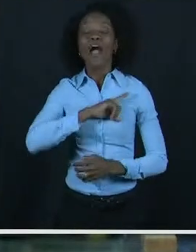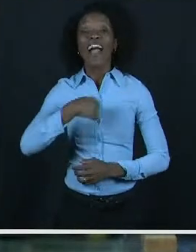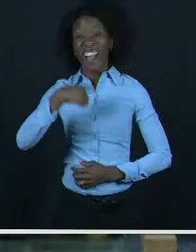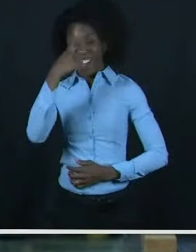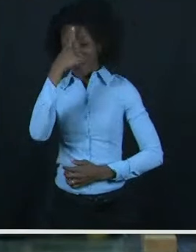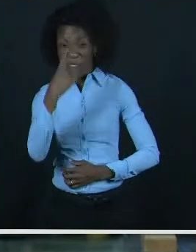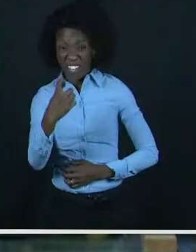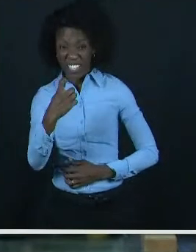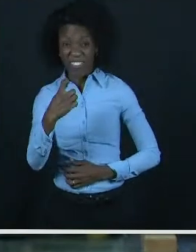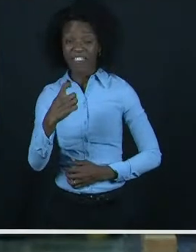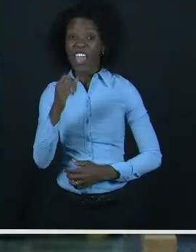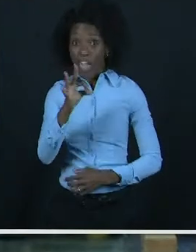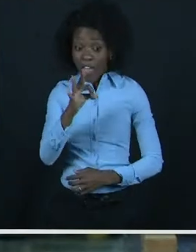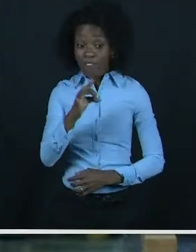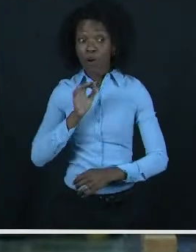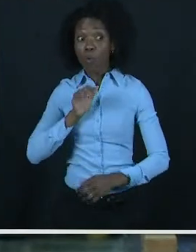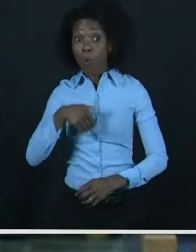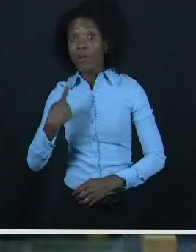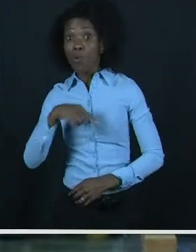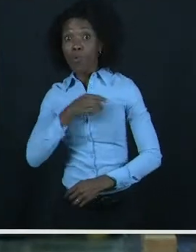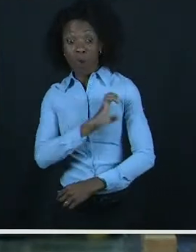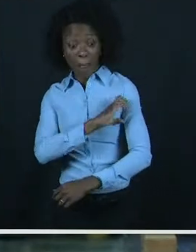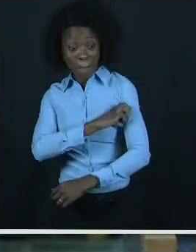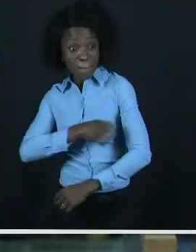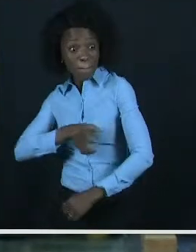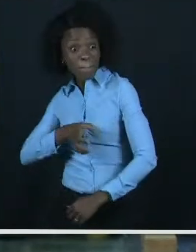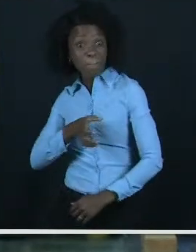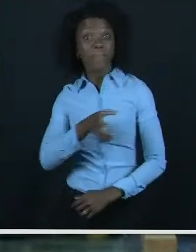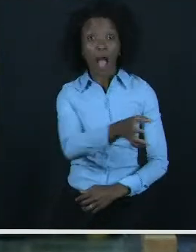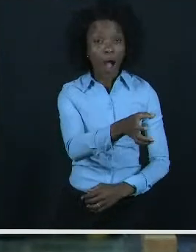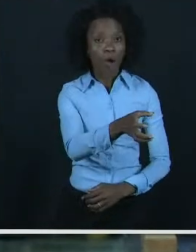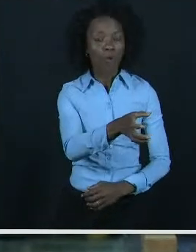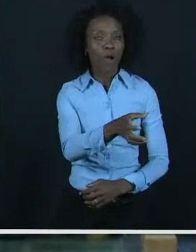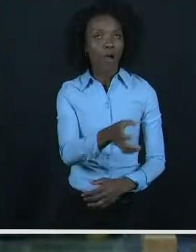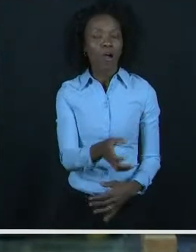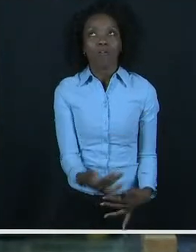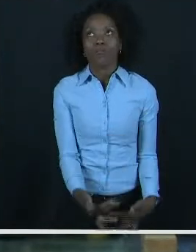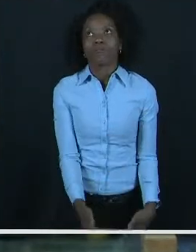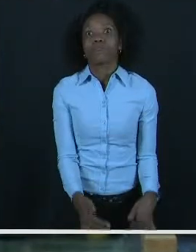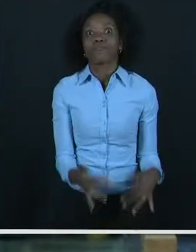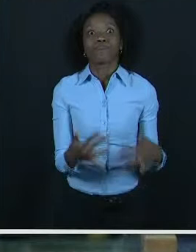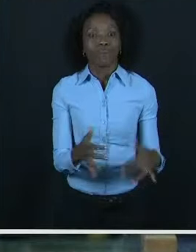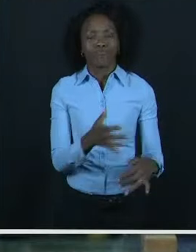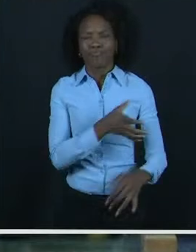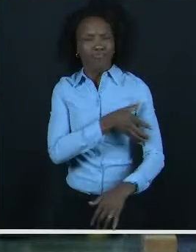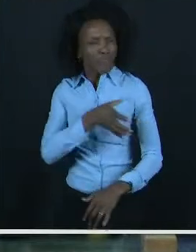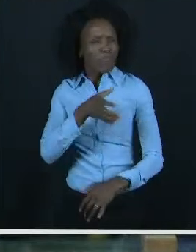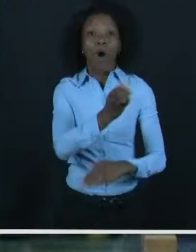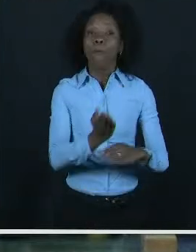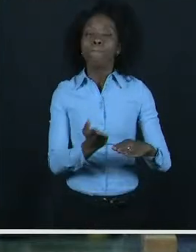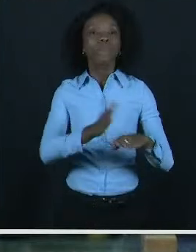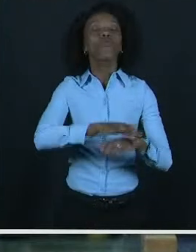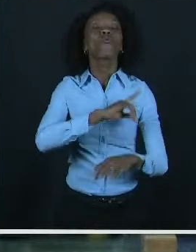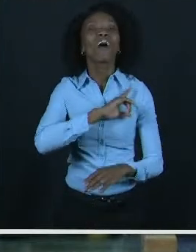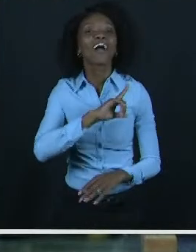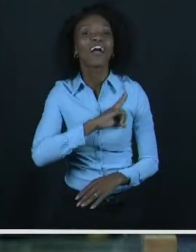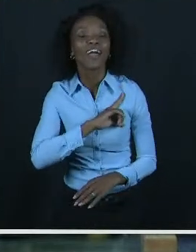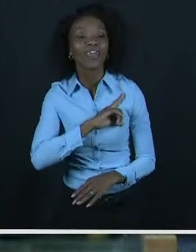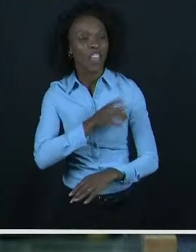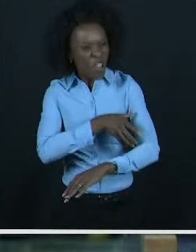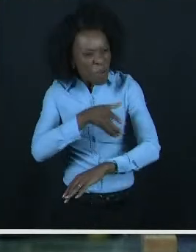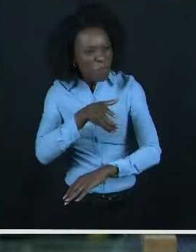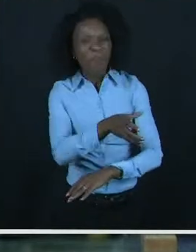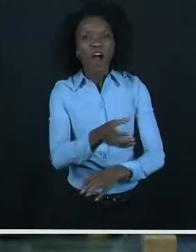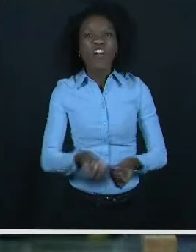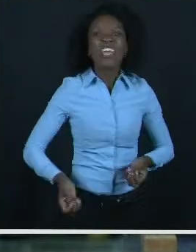women economically empowers them so much more than you can imagine, because they